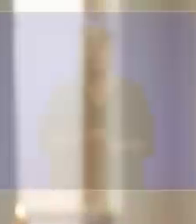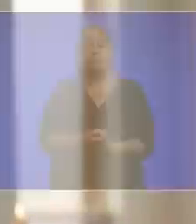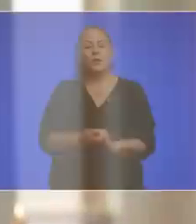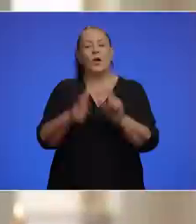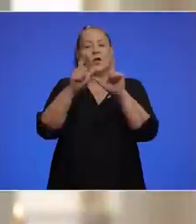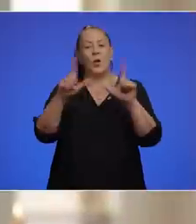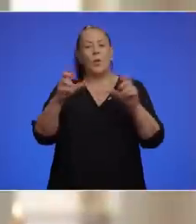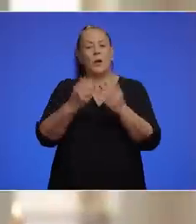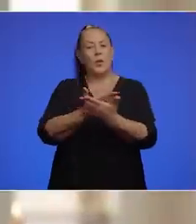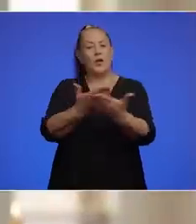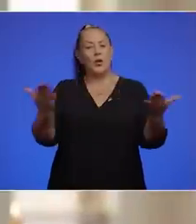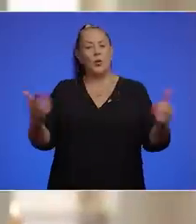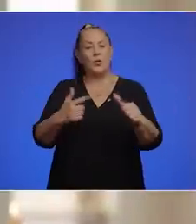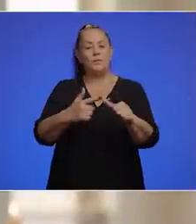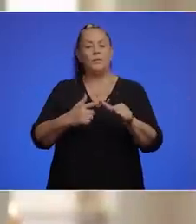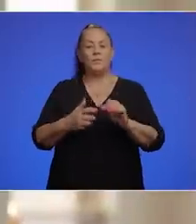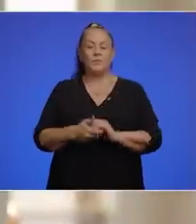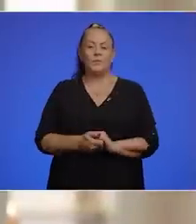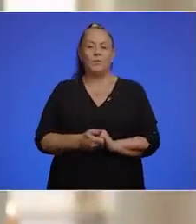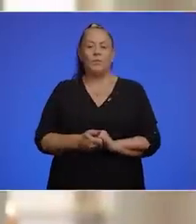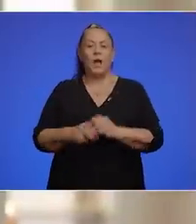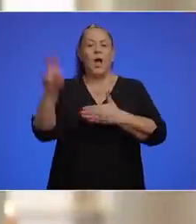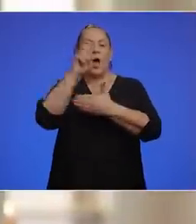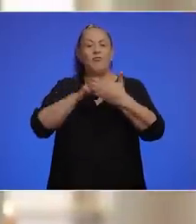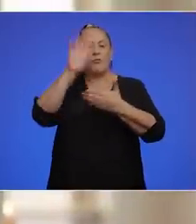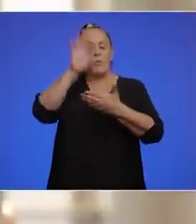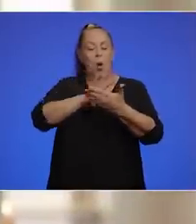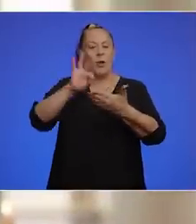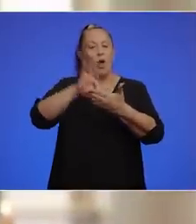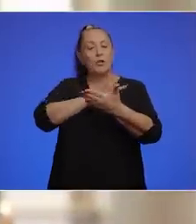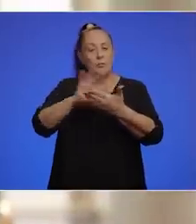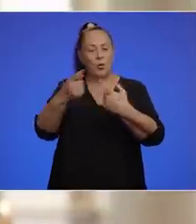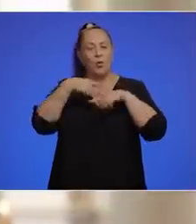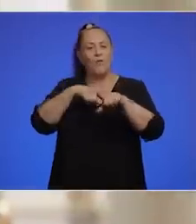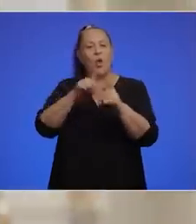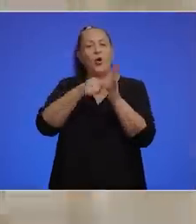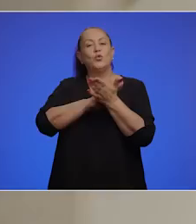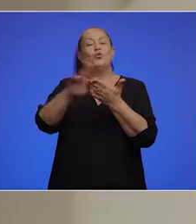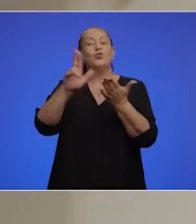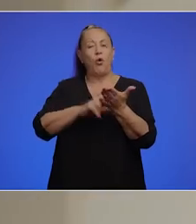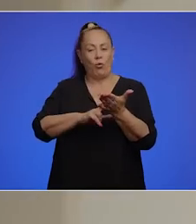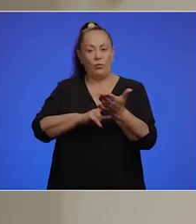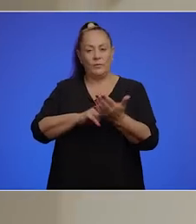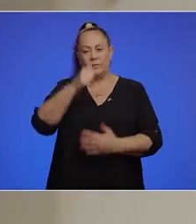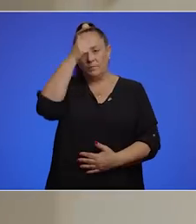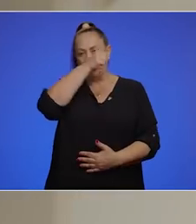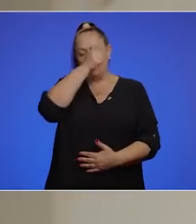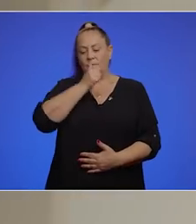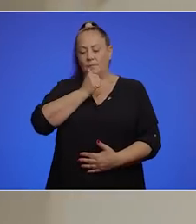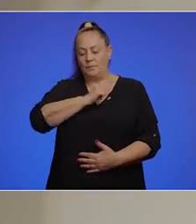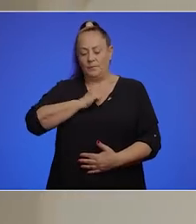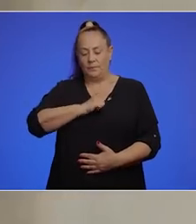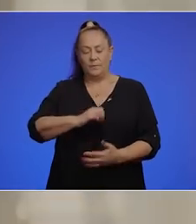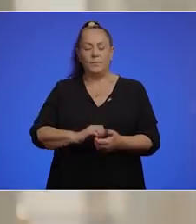The Lord be with you And with your spirit A reading from the Holy Gospel according to John Glory to you, Lord